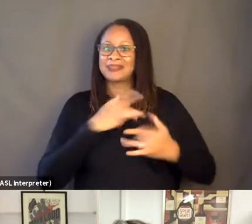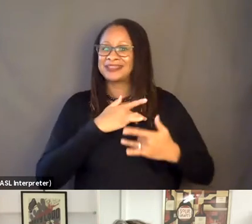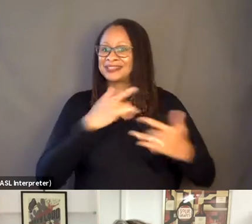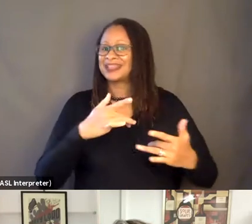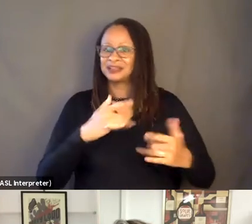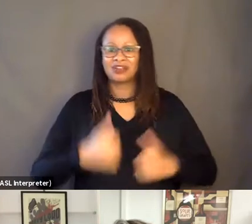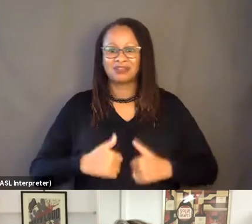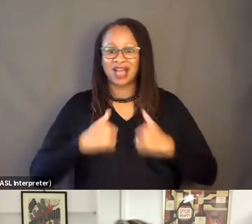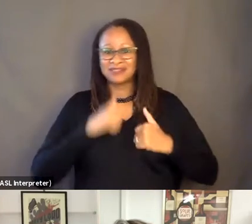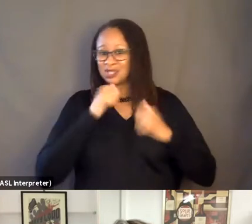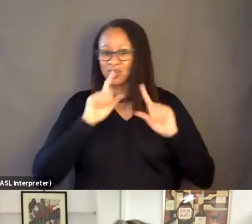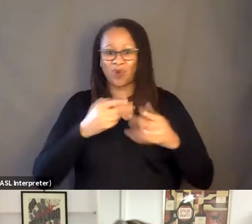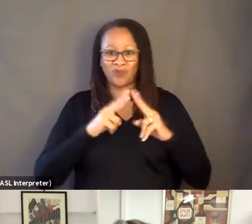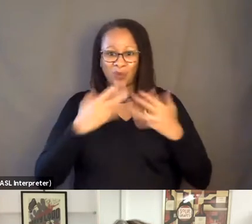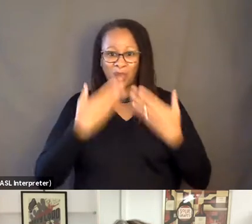well.